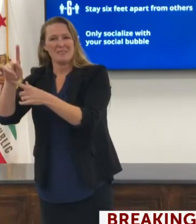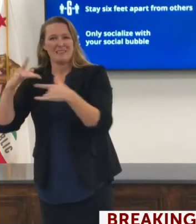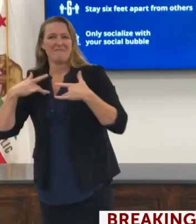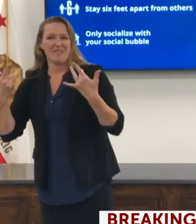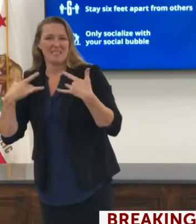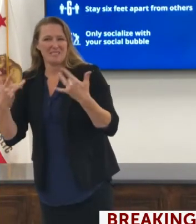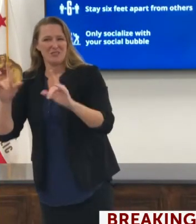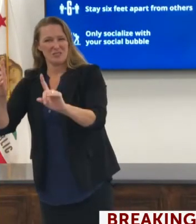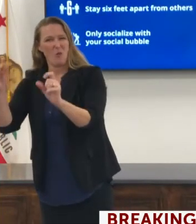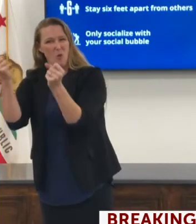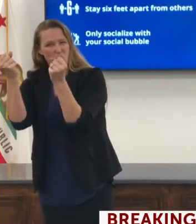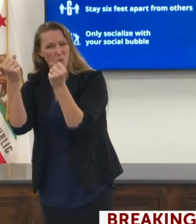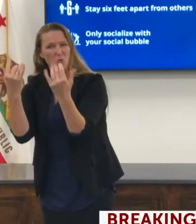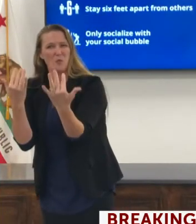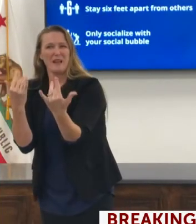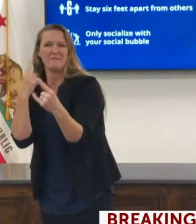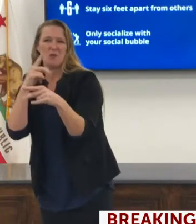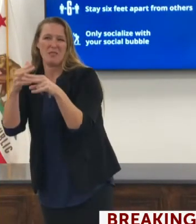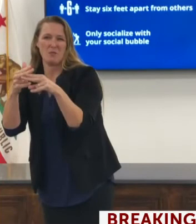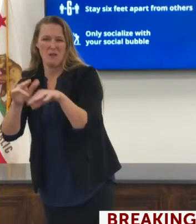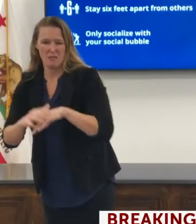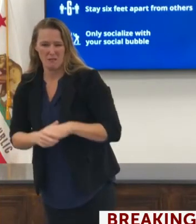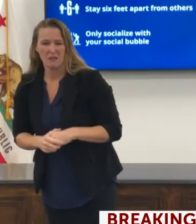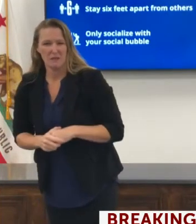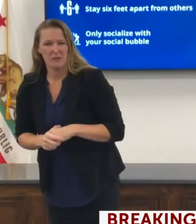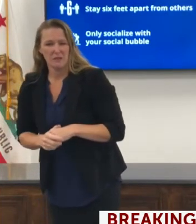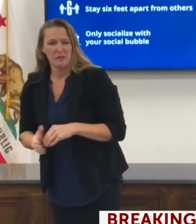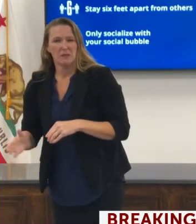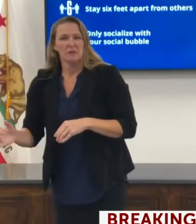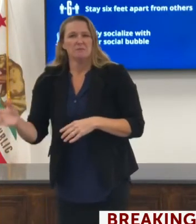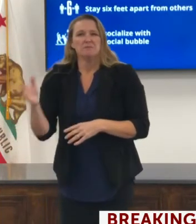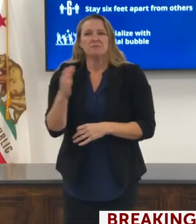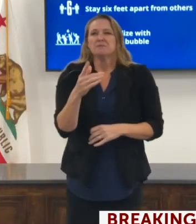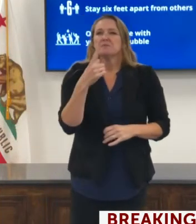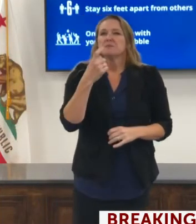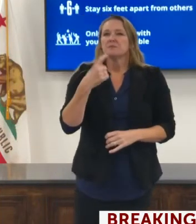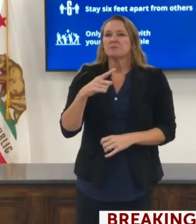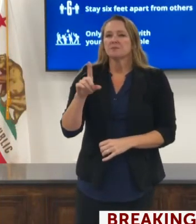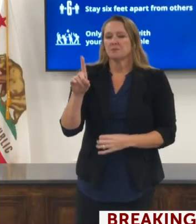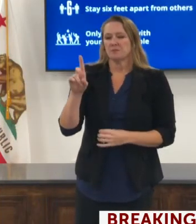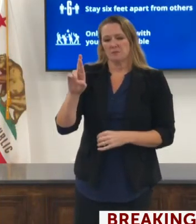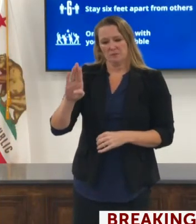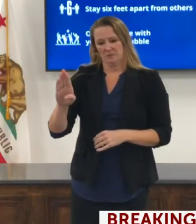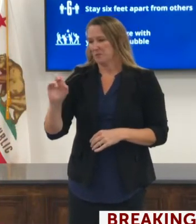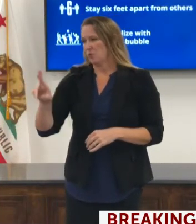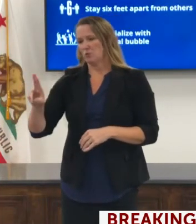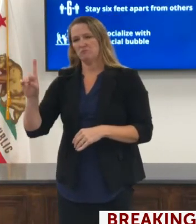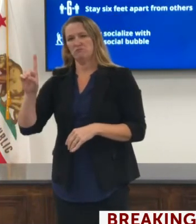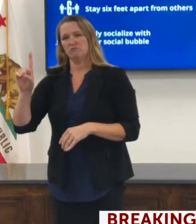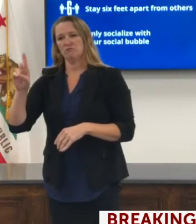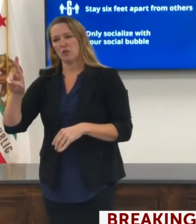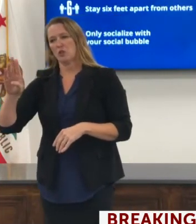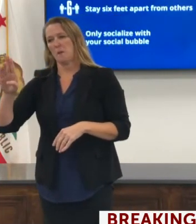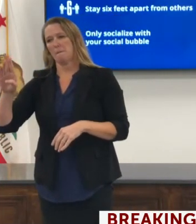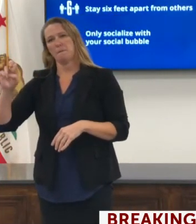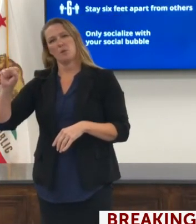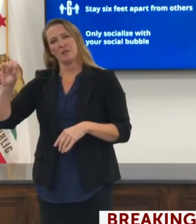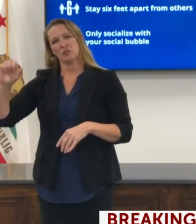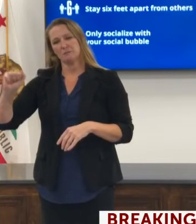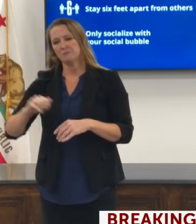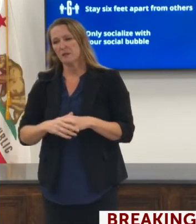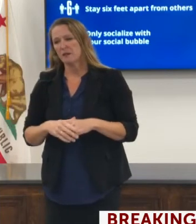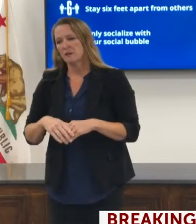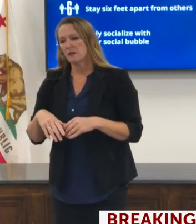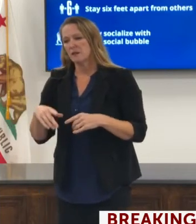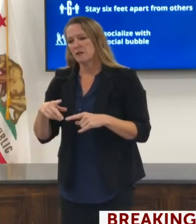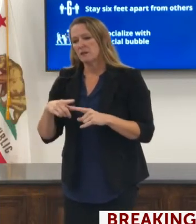question, either for you or Dr. Brescia. I can ask you first of all. What are you seeing in terms of the